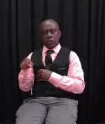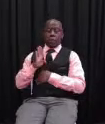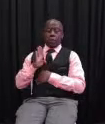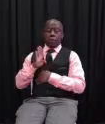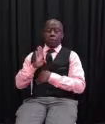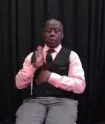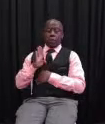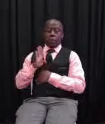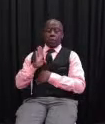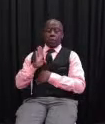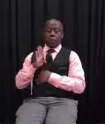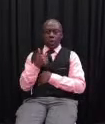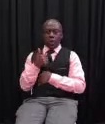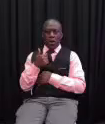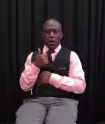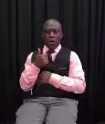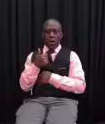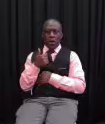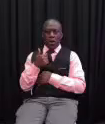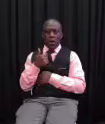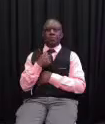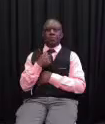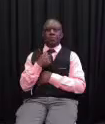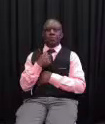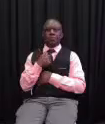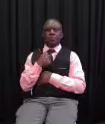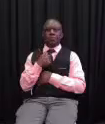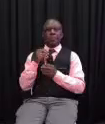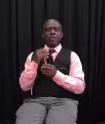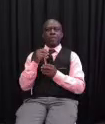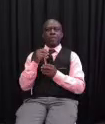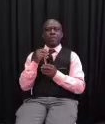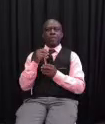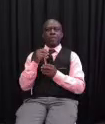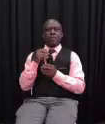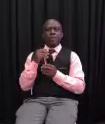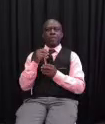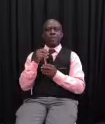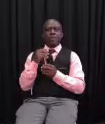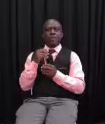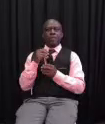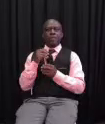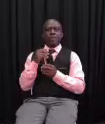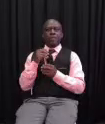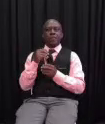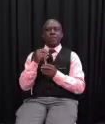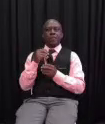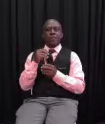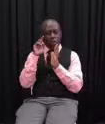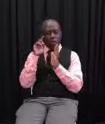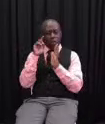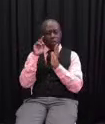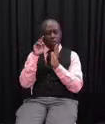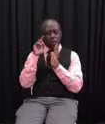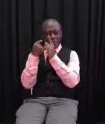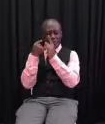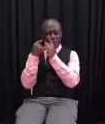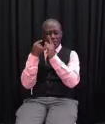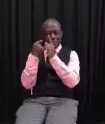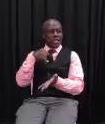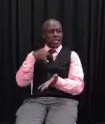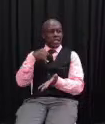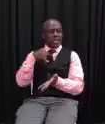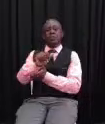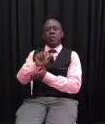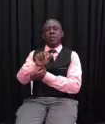recognition of all the internationally recognized programs, including marine engineering, my brothers here,